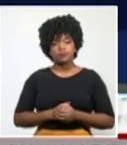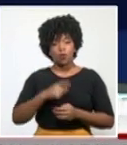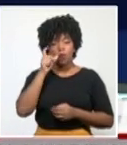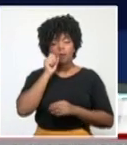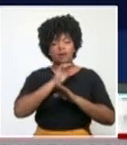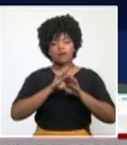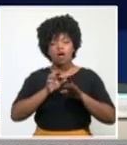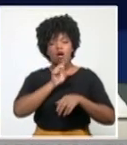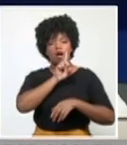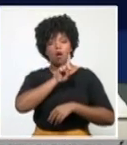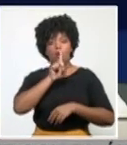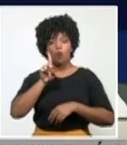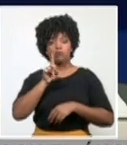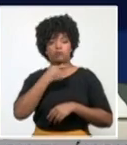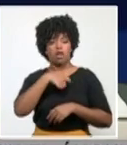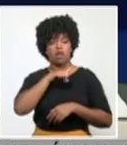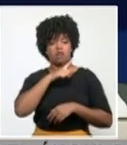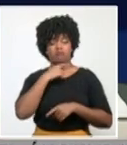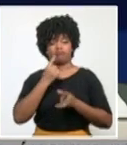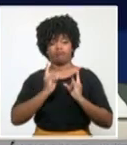unit,